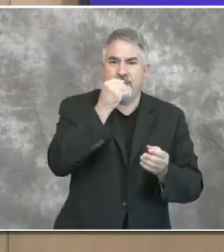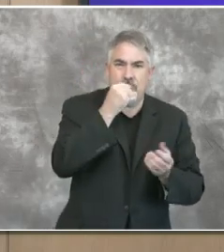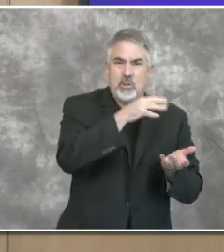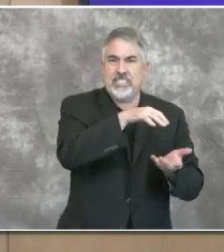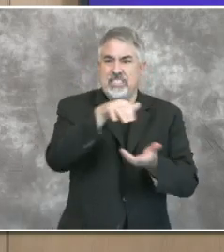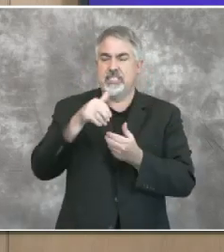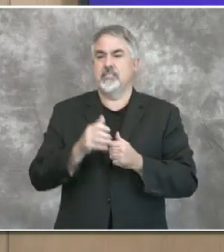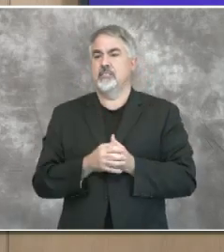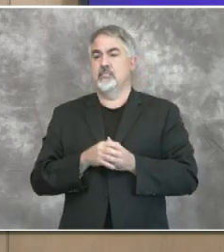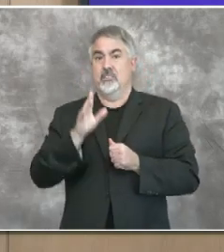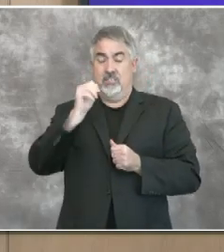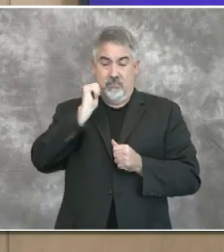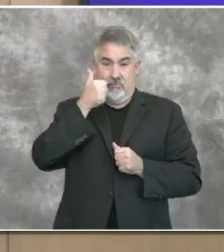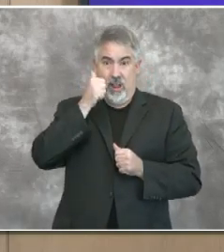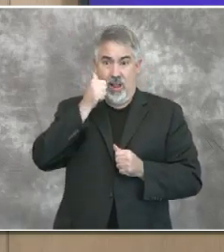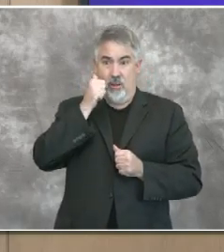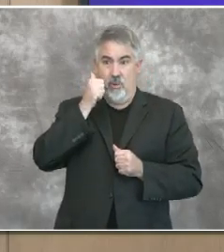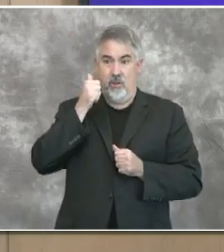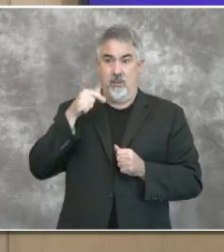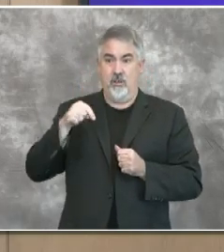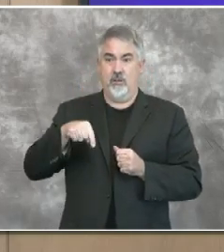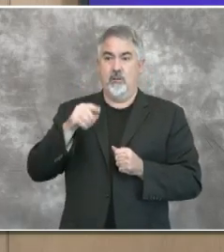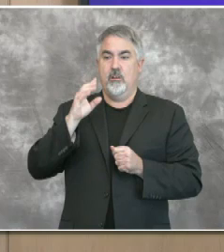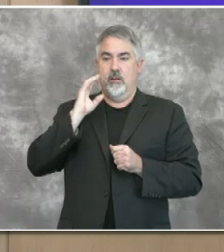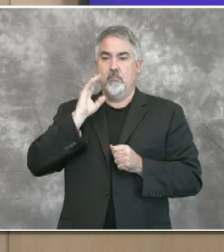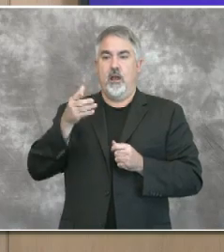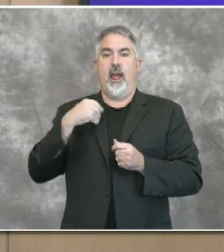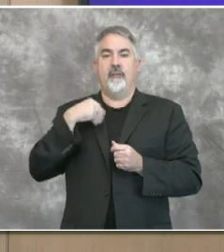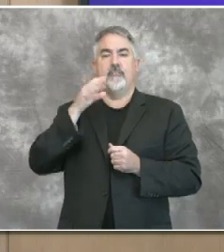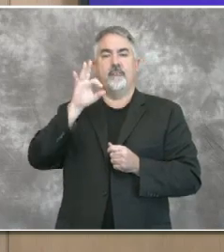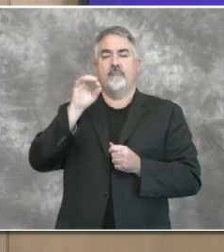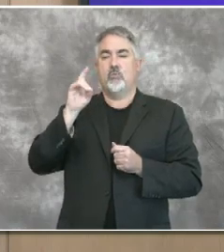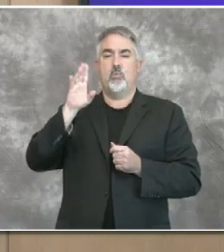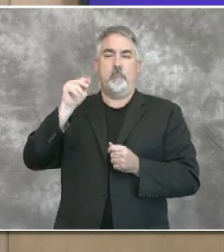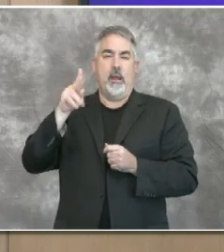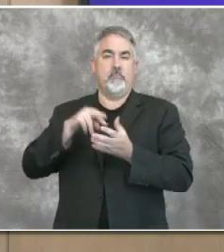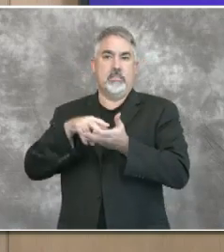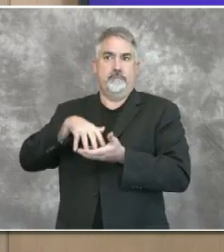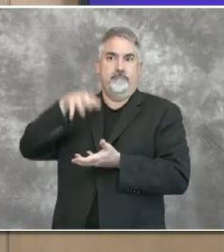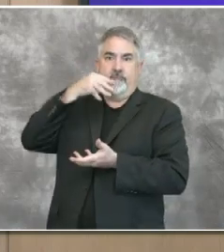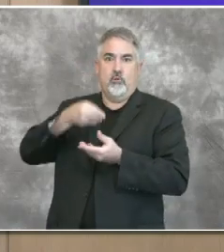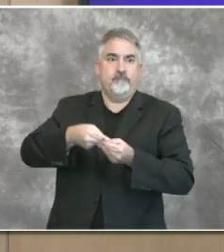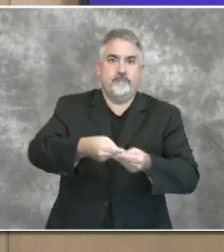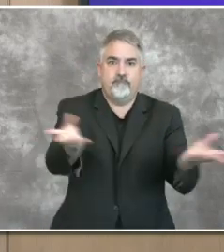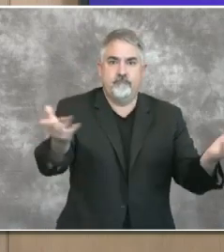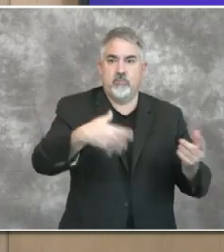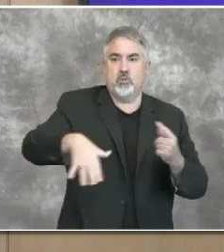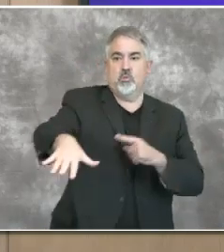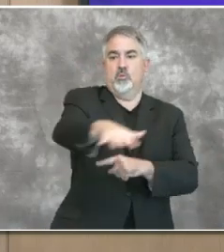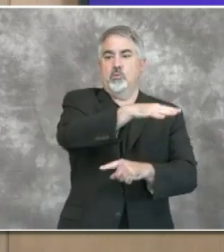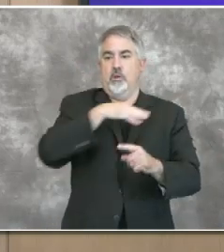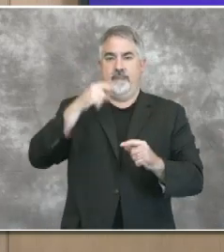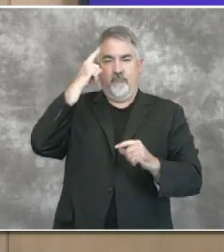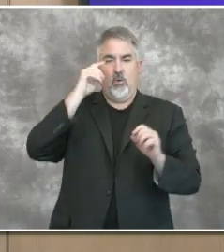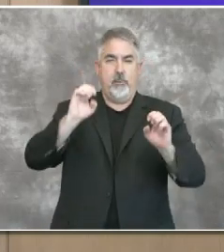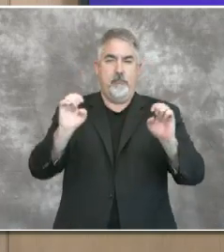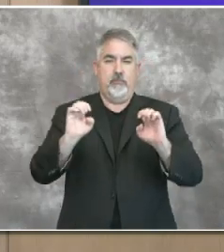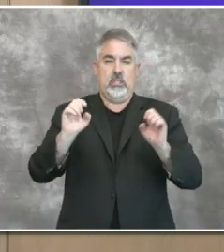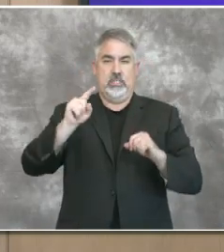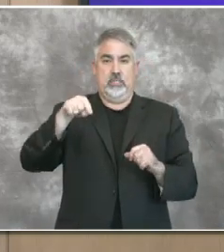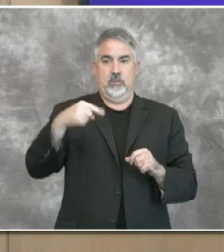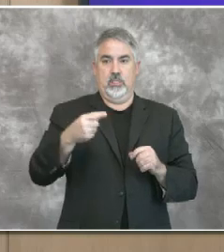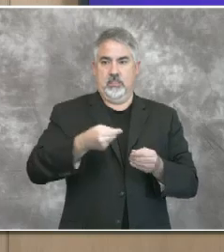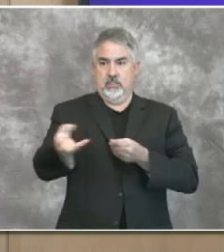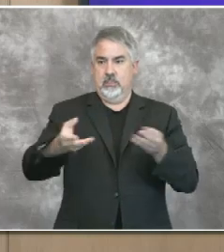hometown of Chula Vista, the food bank will be hosting a drive-through emergency food and toilet paper distribution for